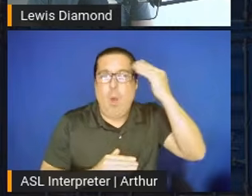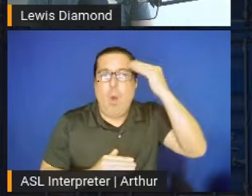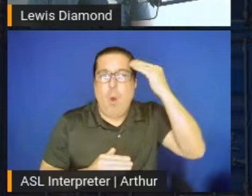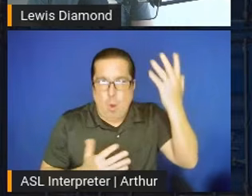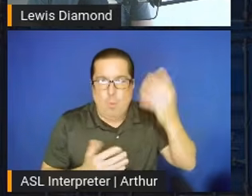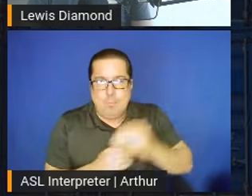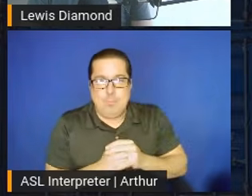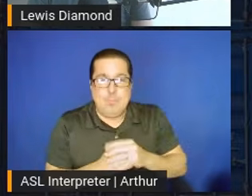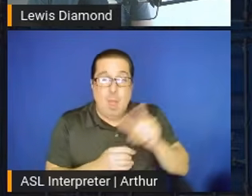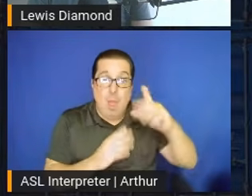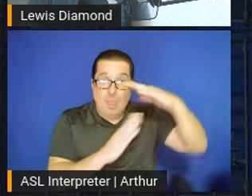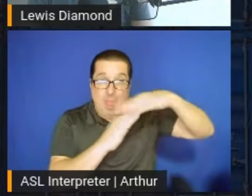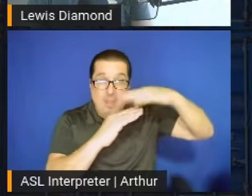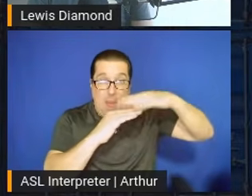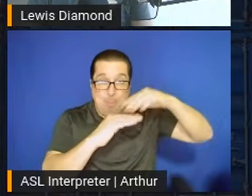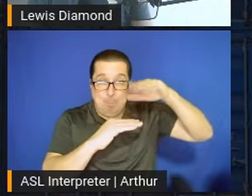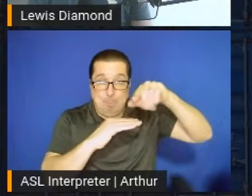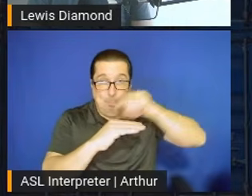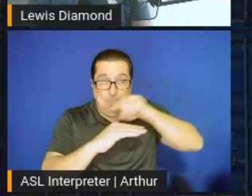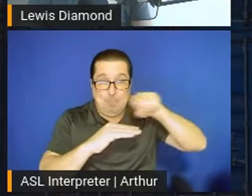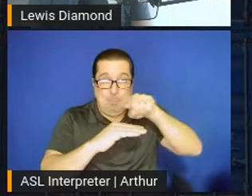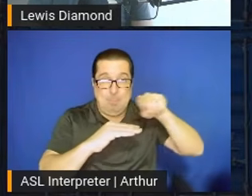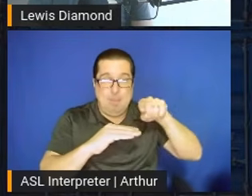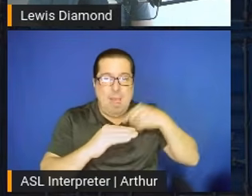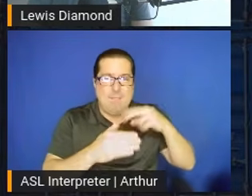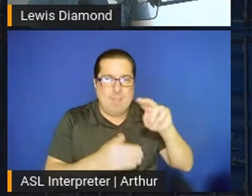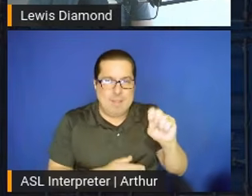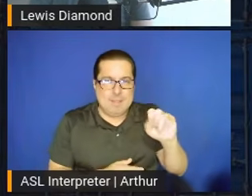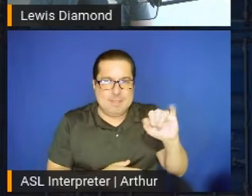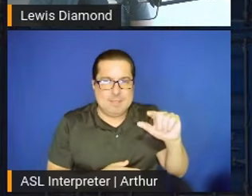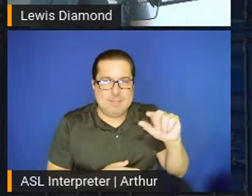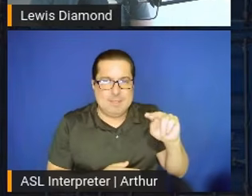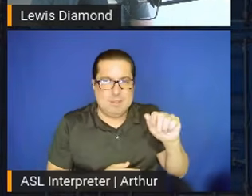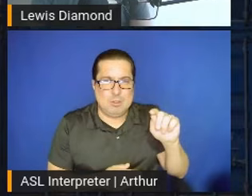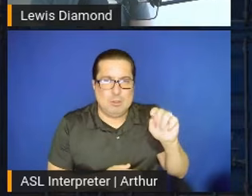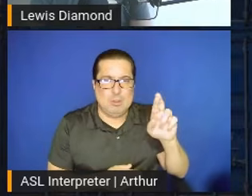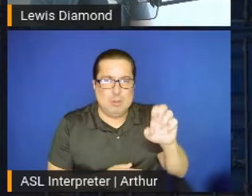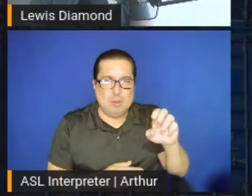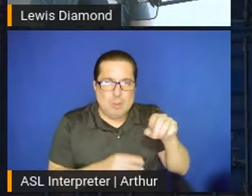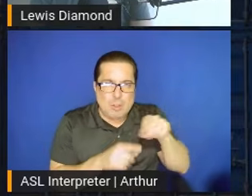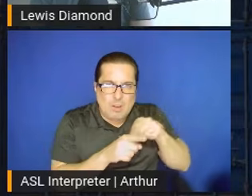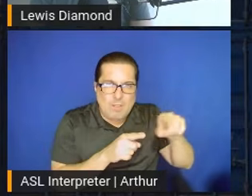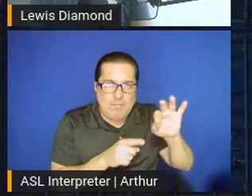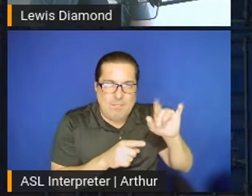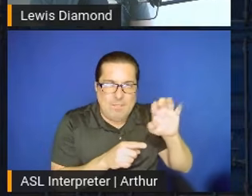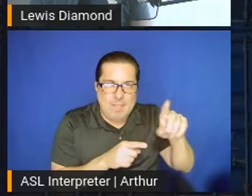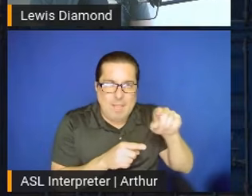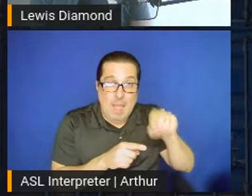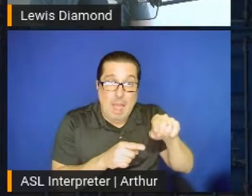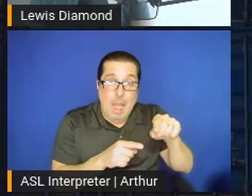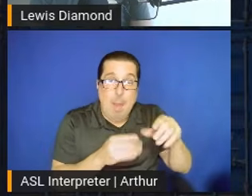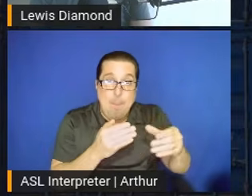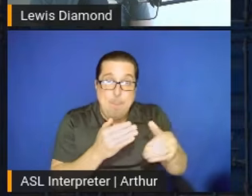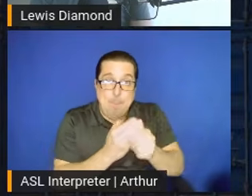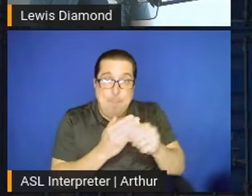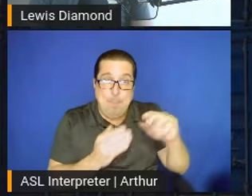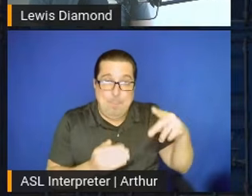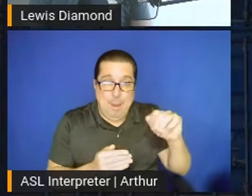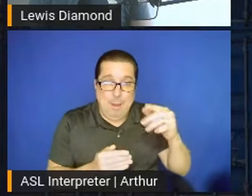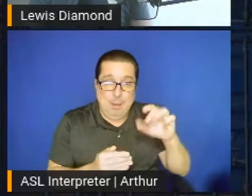signature field, and that means that this package is actually cryptographically signed